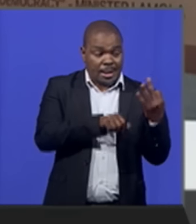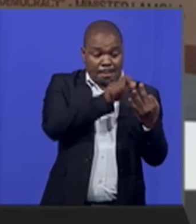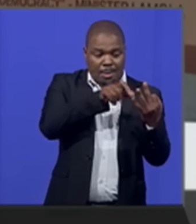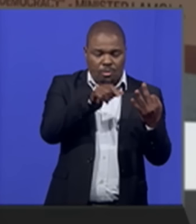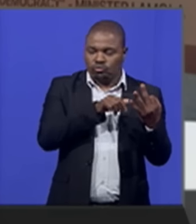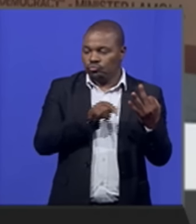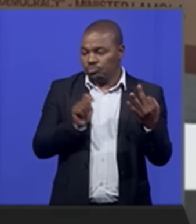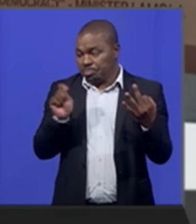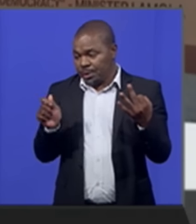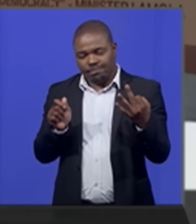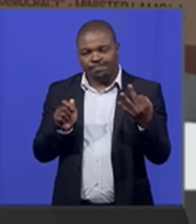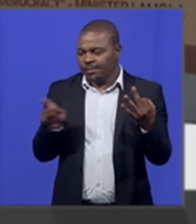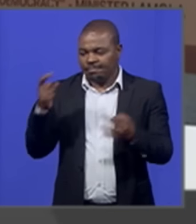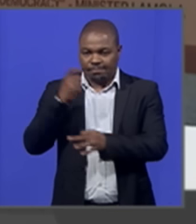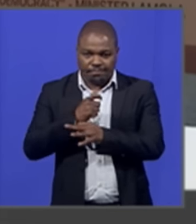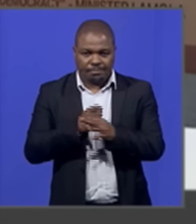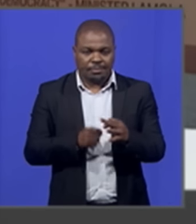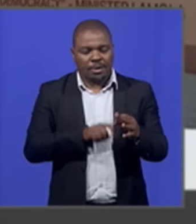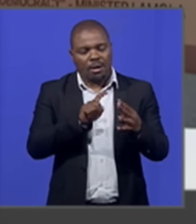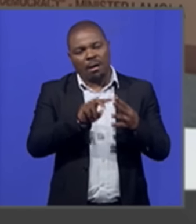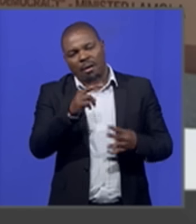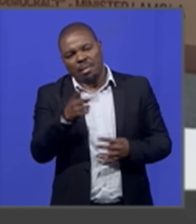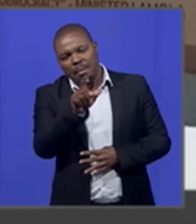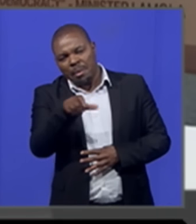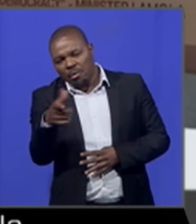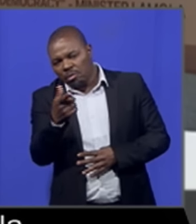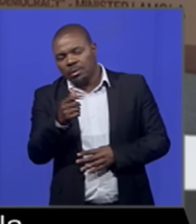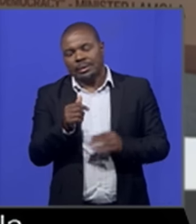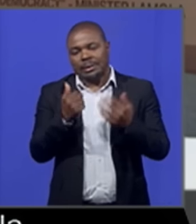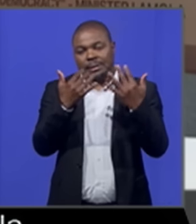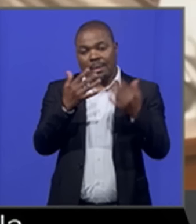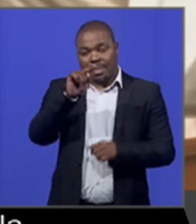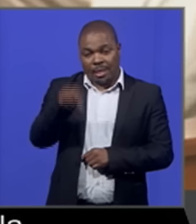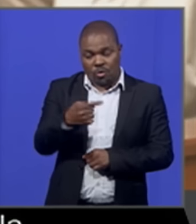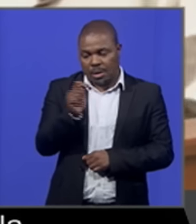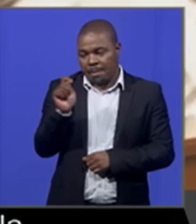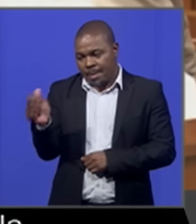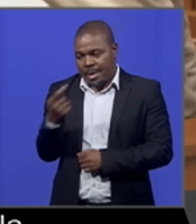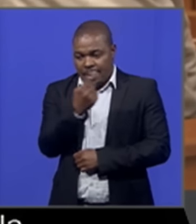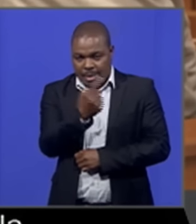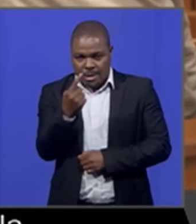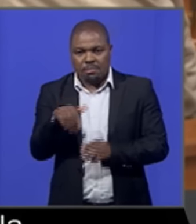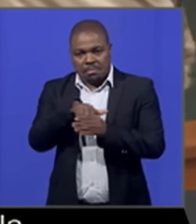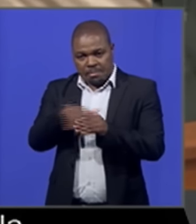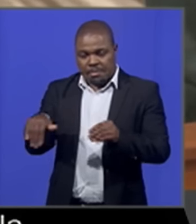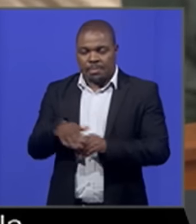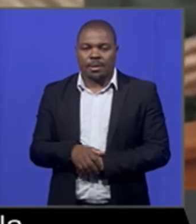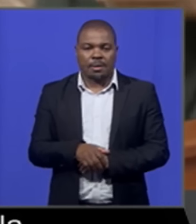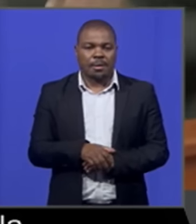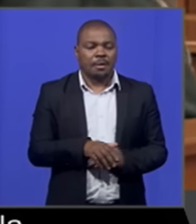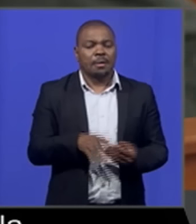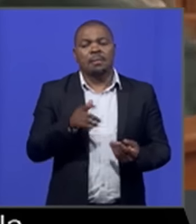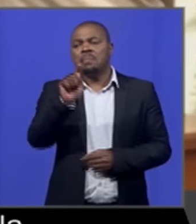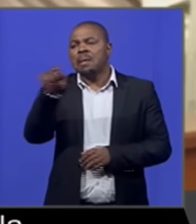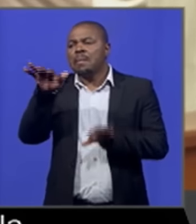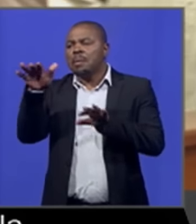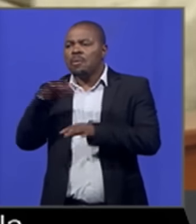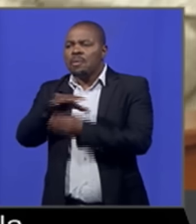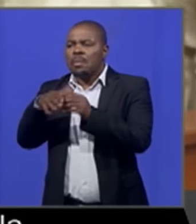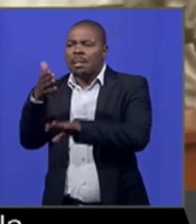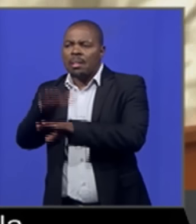other 3 have been given bail of 10,000 rand each. Ba malapa ba tšwa setlhabelo ba nyamišitšwe ke sephetho seo kgorotsheko